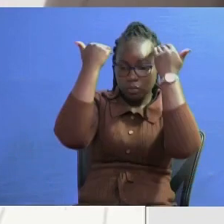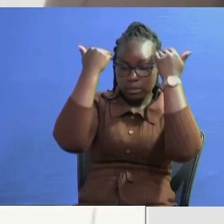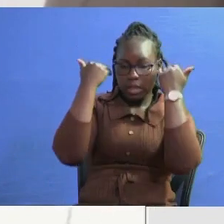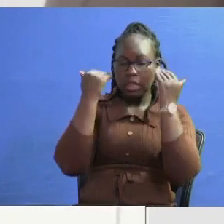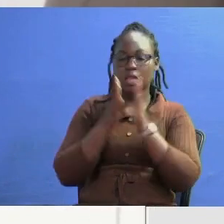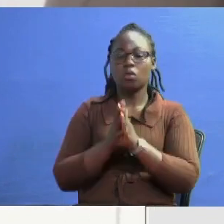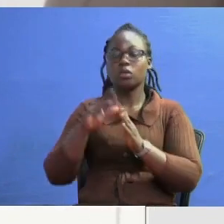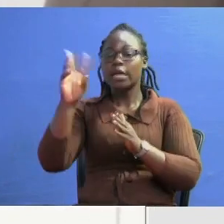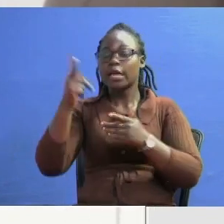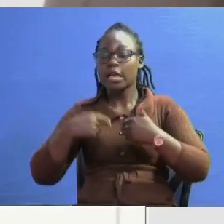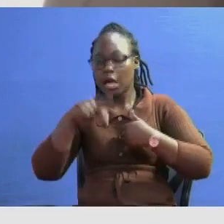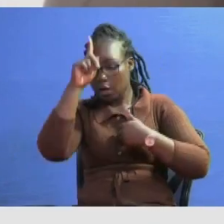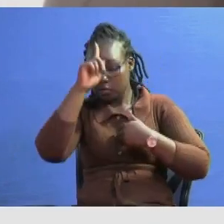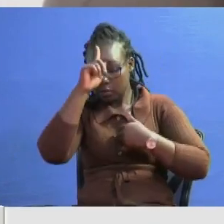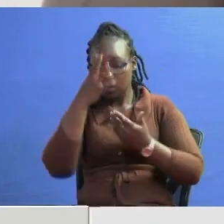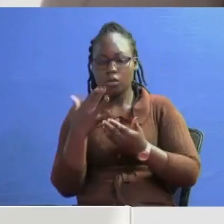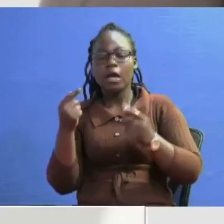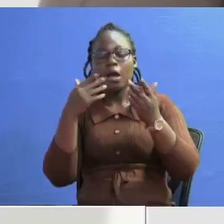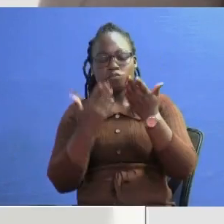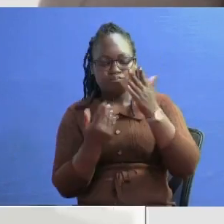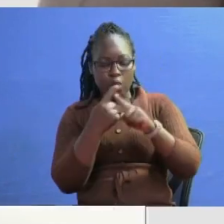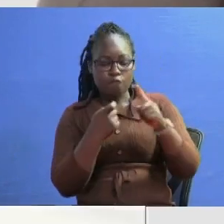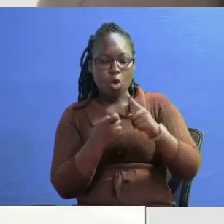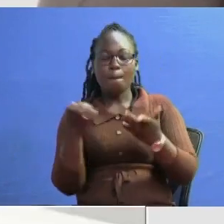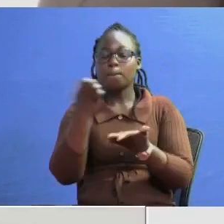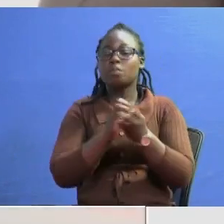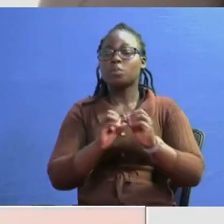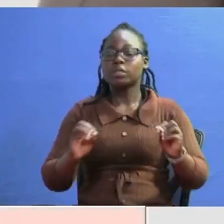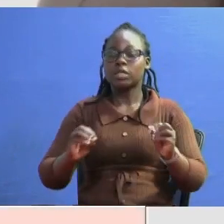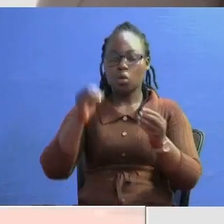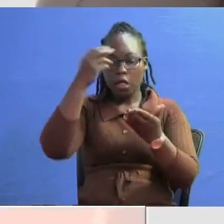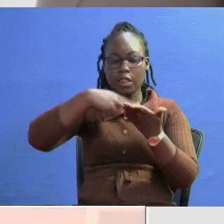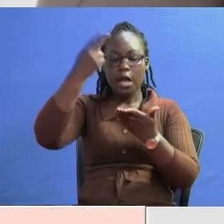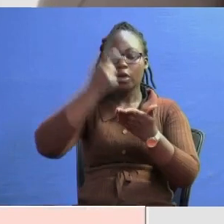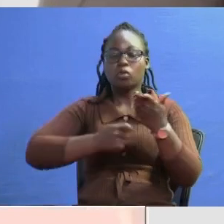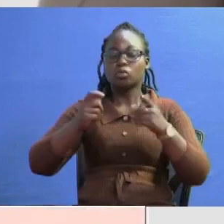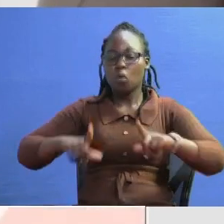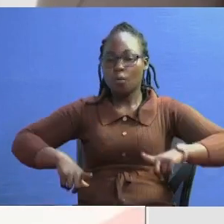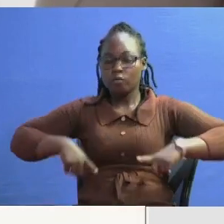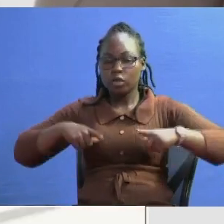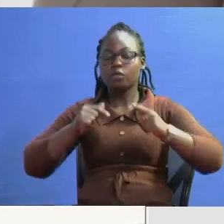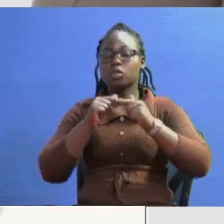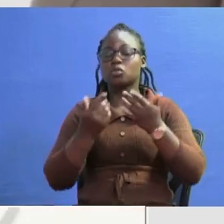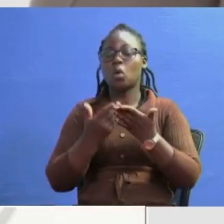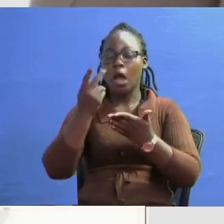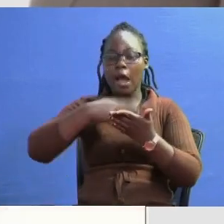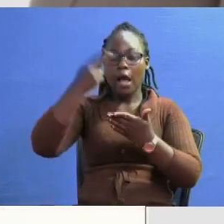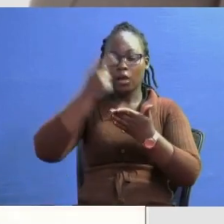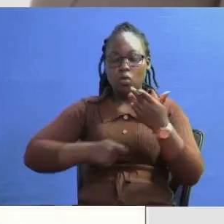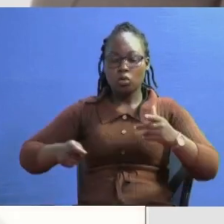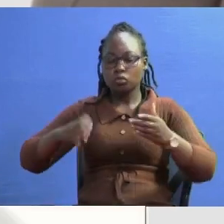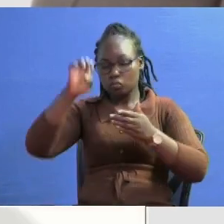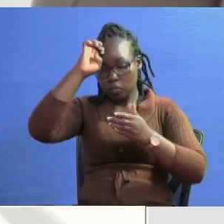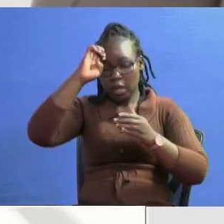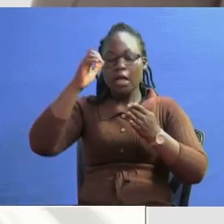Kenyans have serious things ranging from unemployment, high cost of living, to high cost of education that should